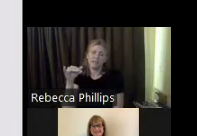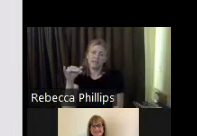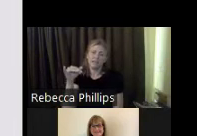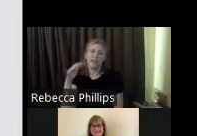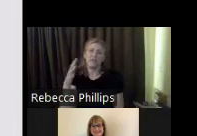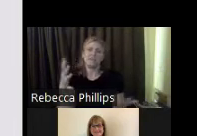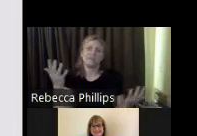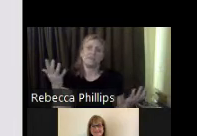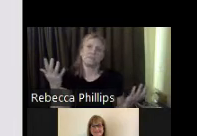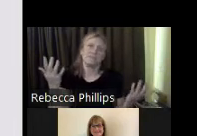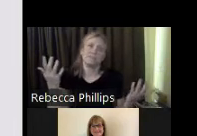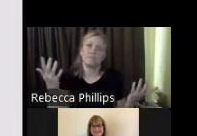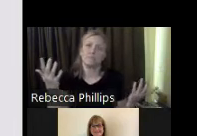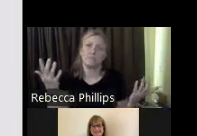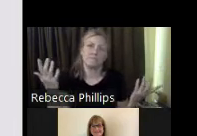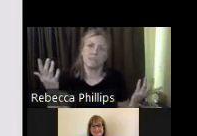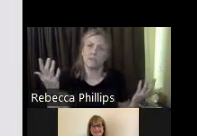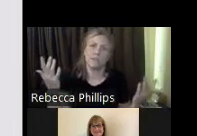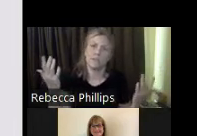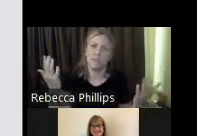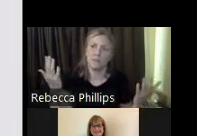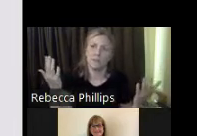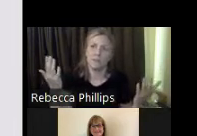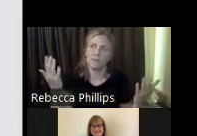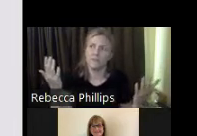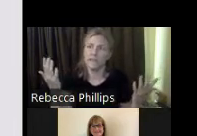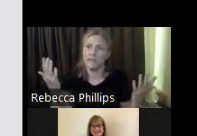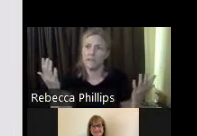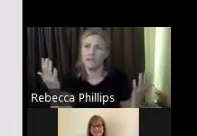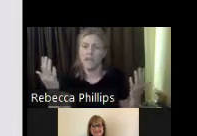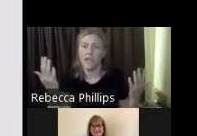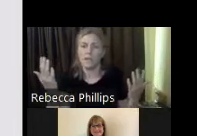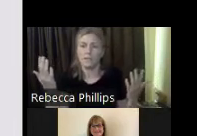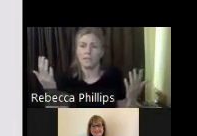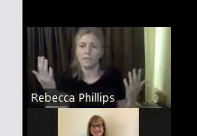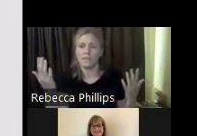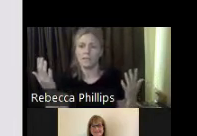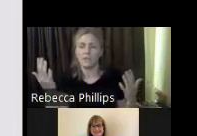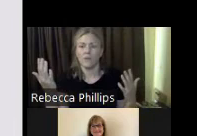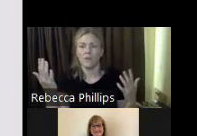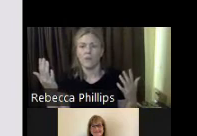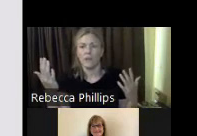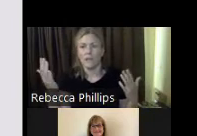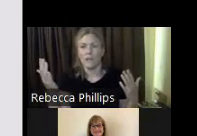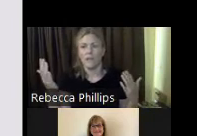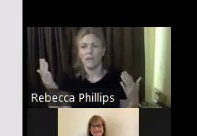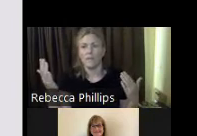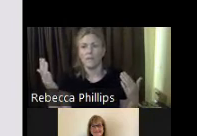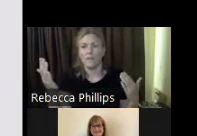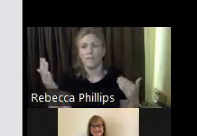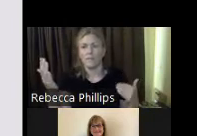now that, and that was 30 years ago or whatever that I did it. And so